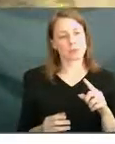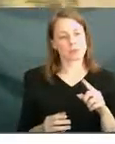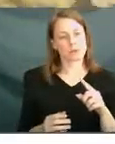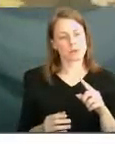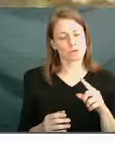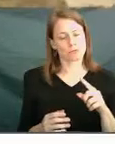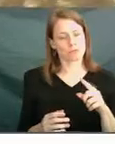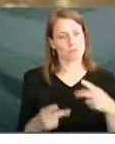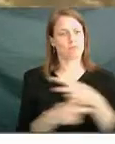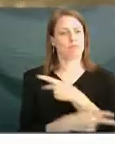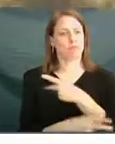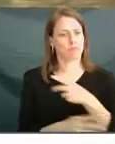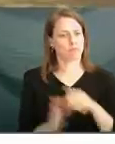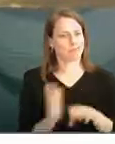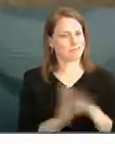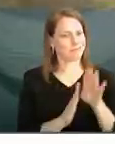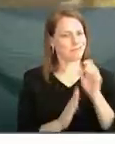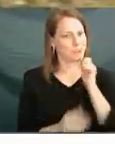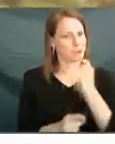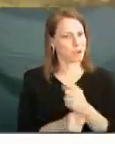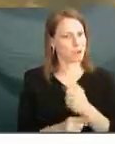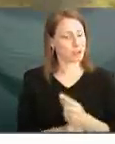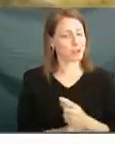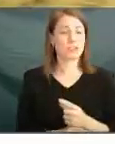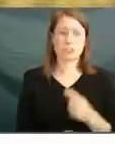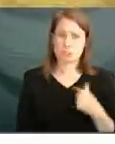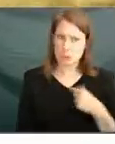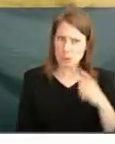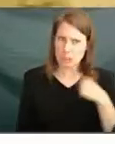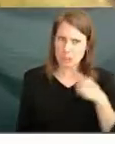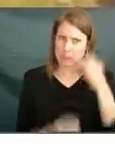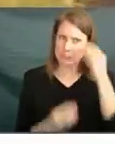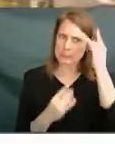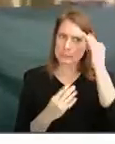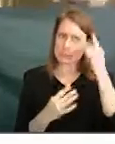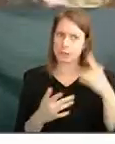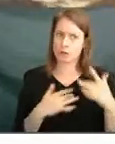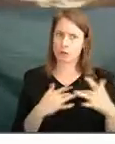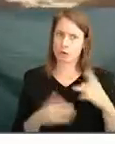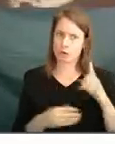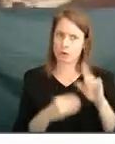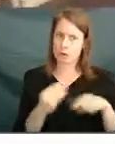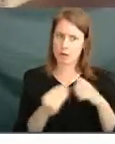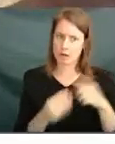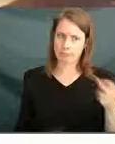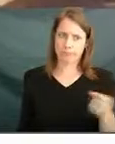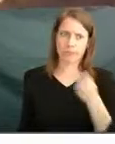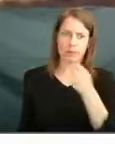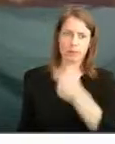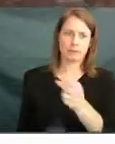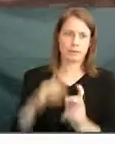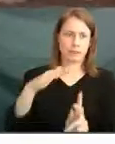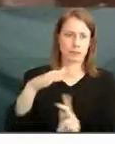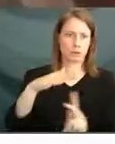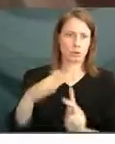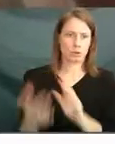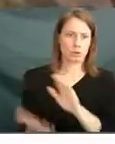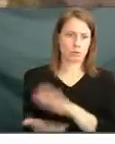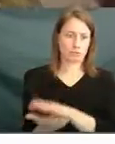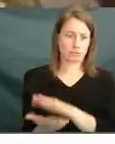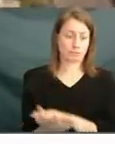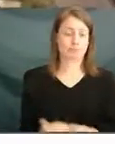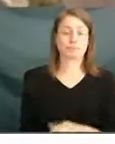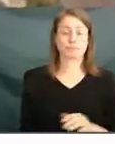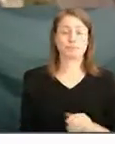in kindergarten was one of the most important things we did. And this is the kindergarten where one